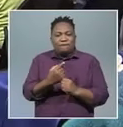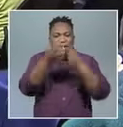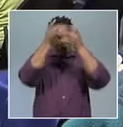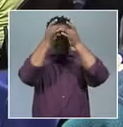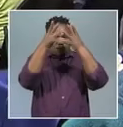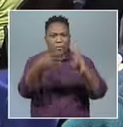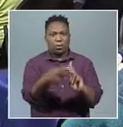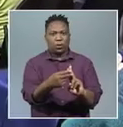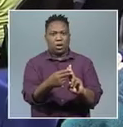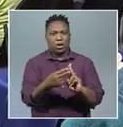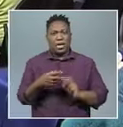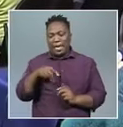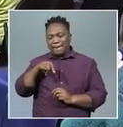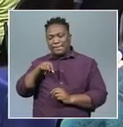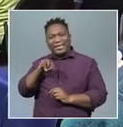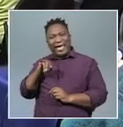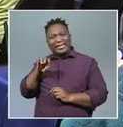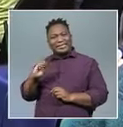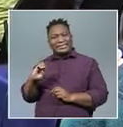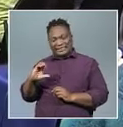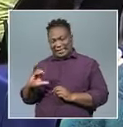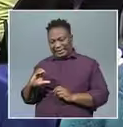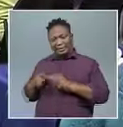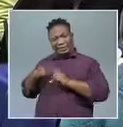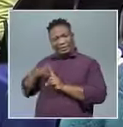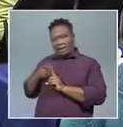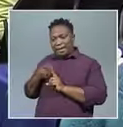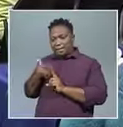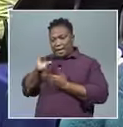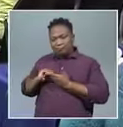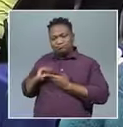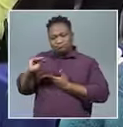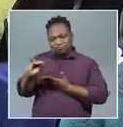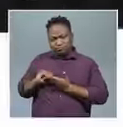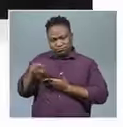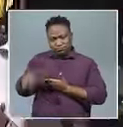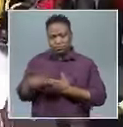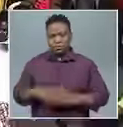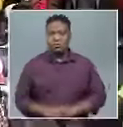the PIC invested government employees' pension funds with.